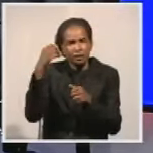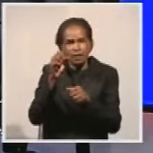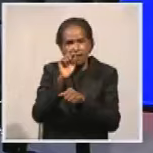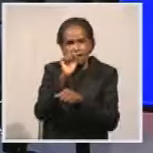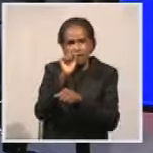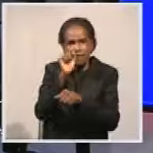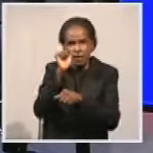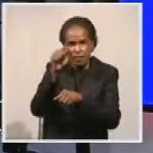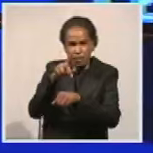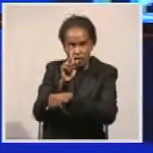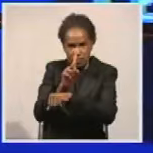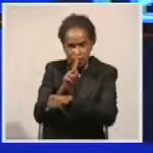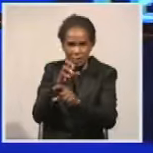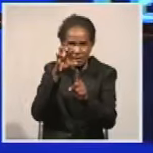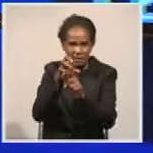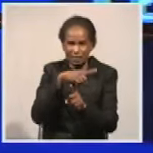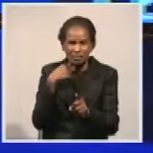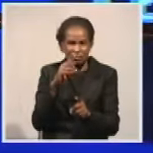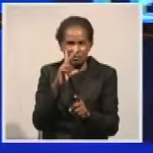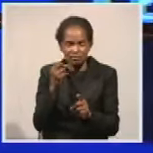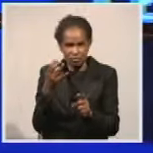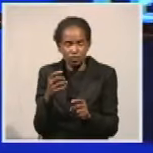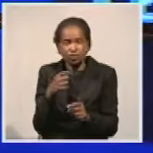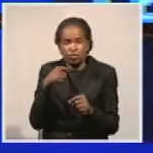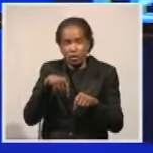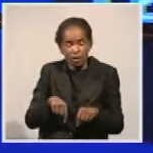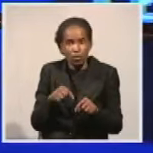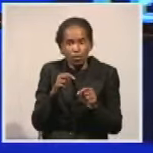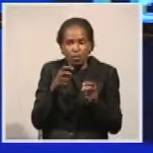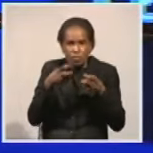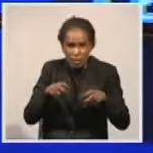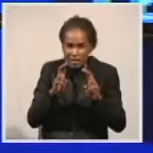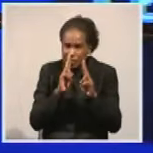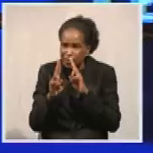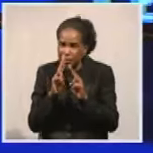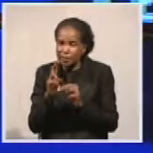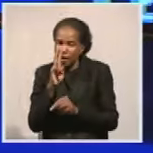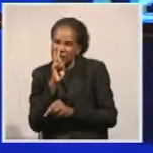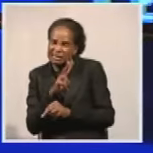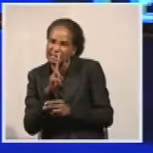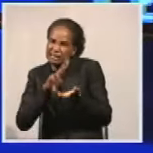that indicated in that direction.